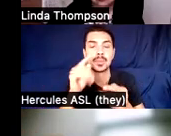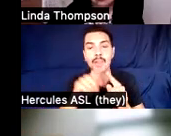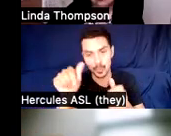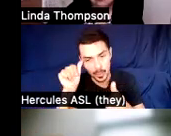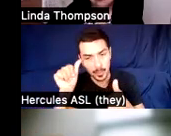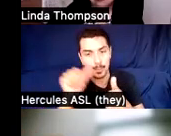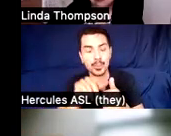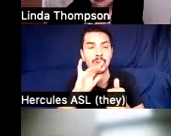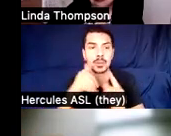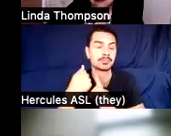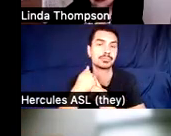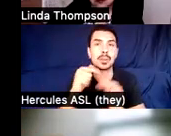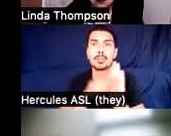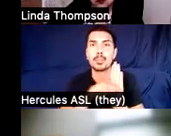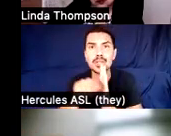our